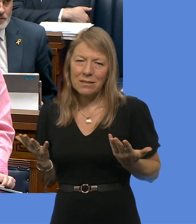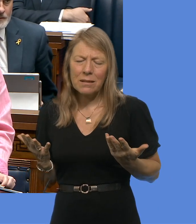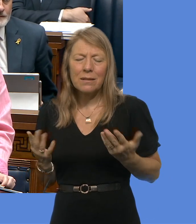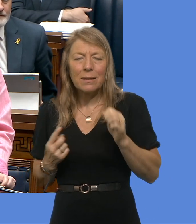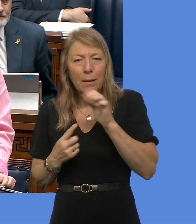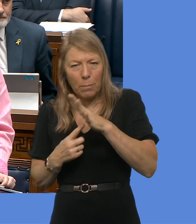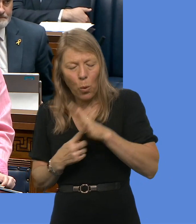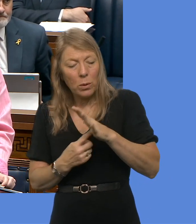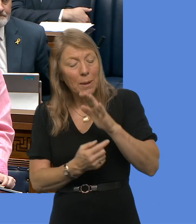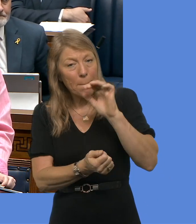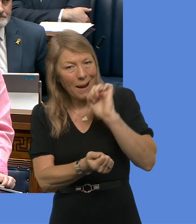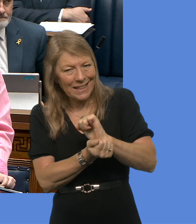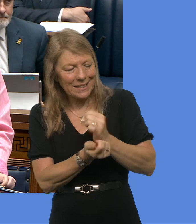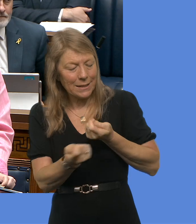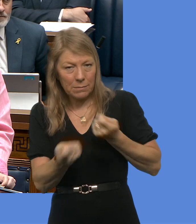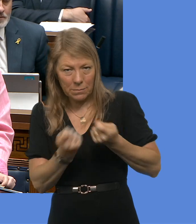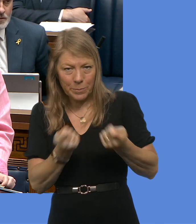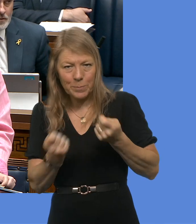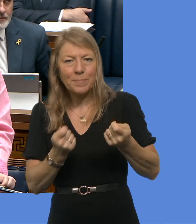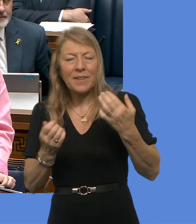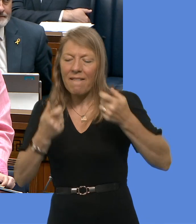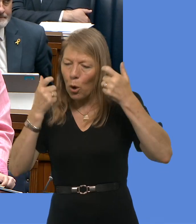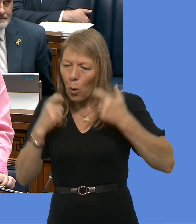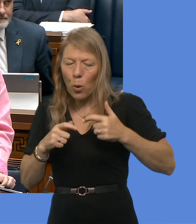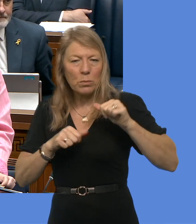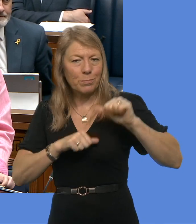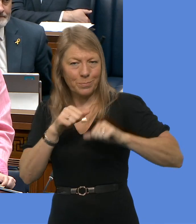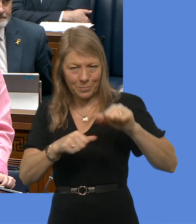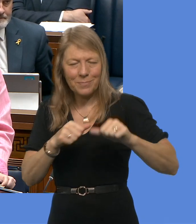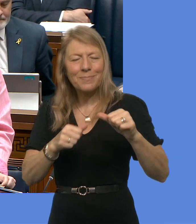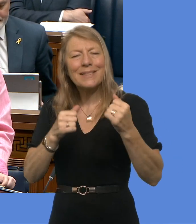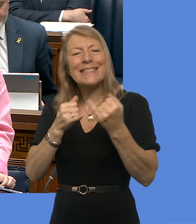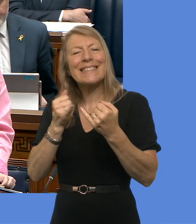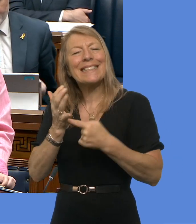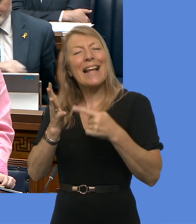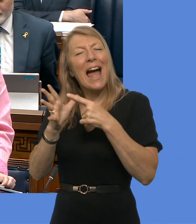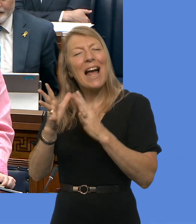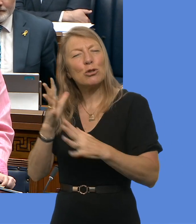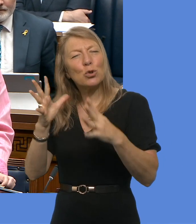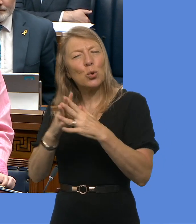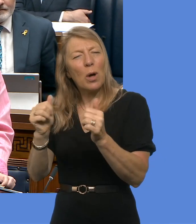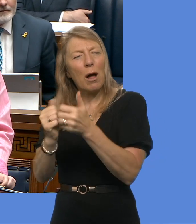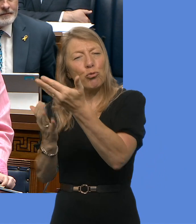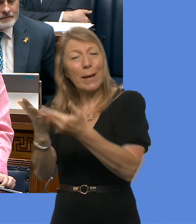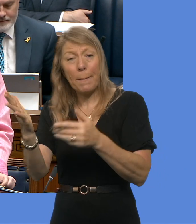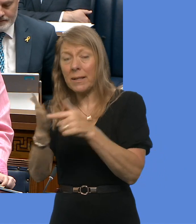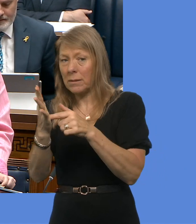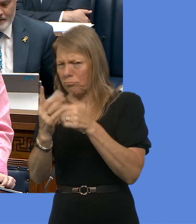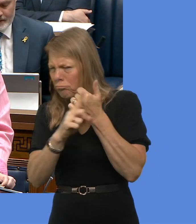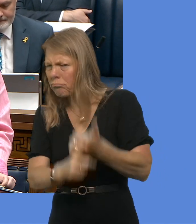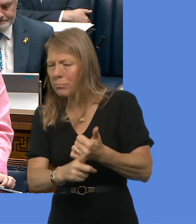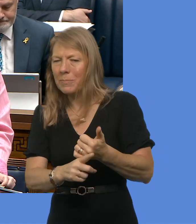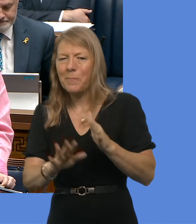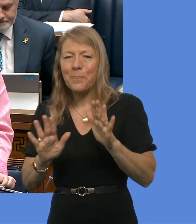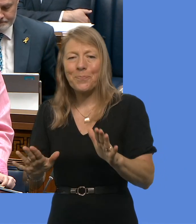law was an important change that was brought about by St Andrews. But of course, we all must go further and ensure that every single day that we do